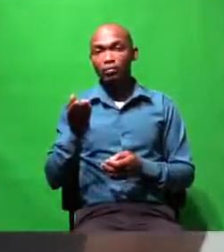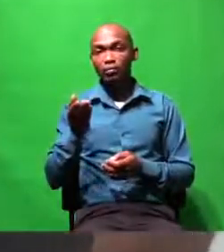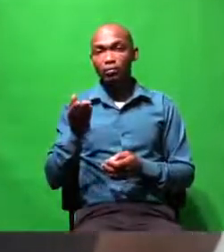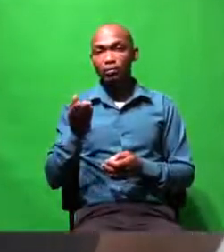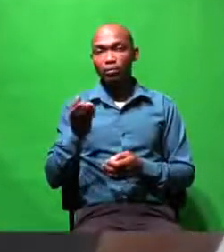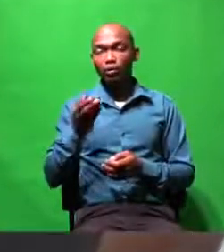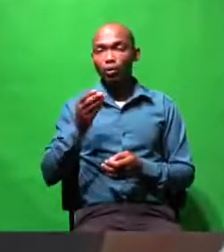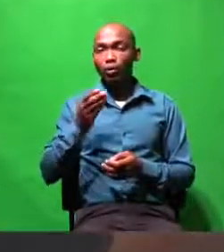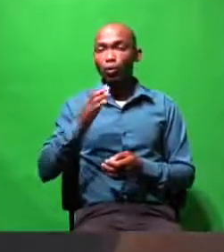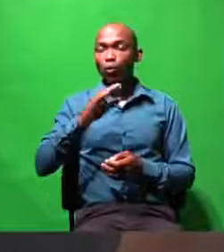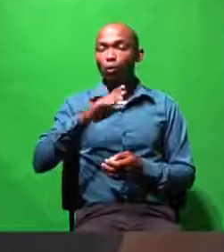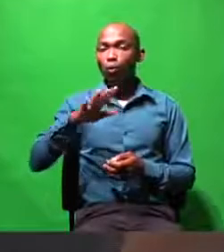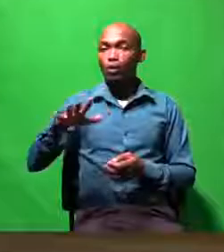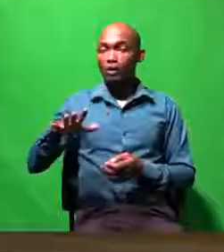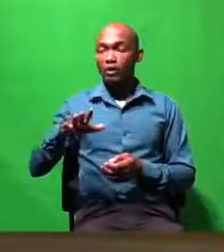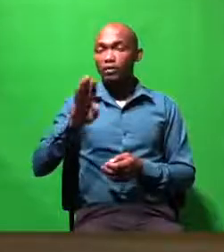bodies,